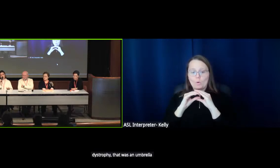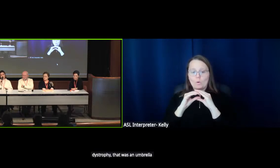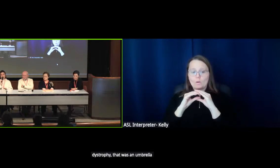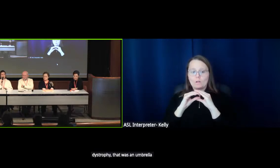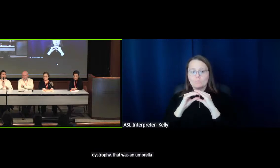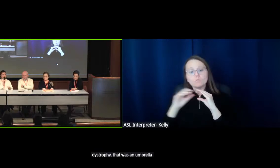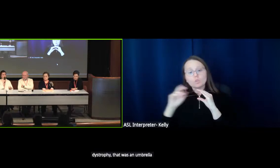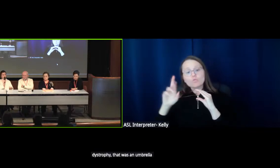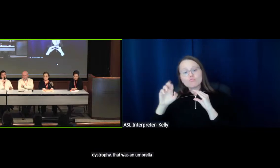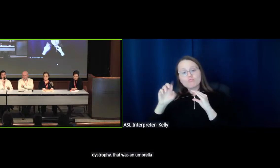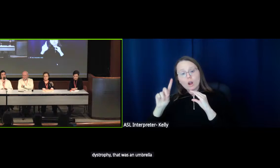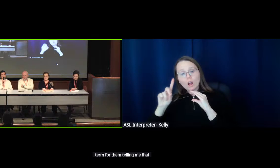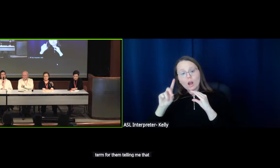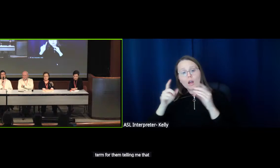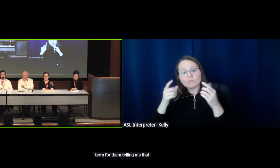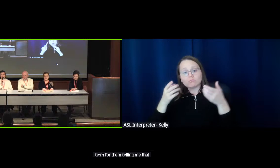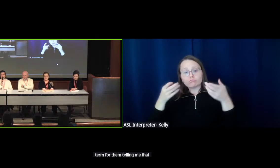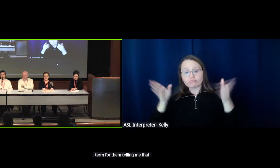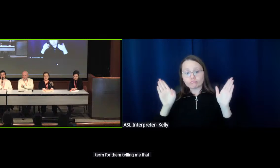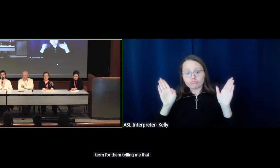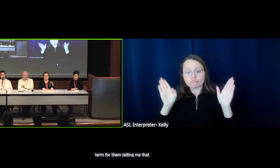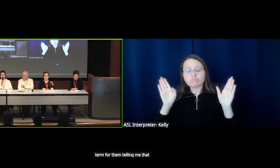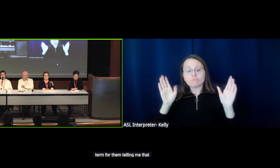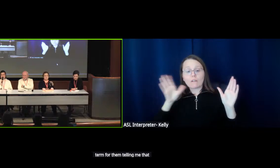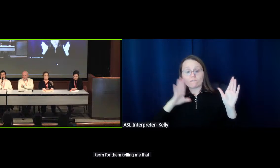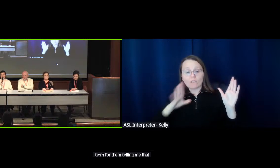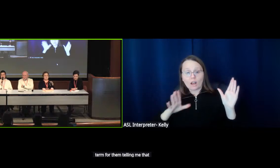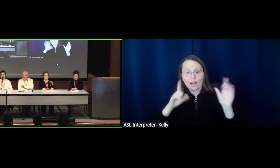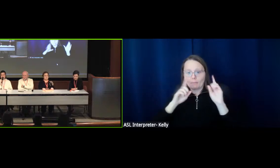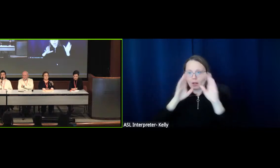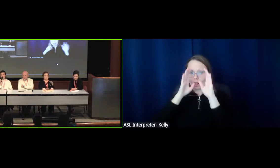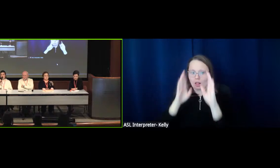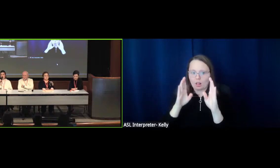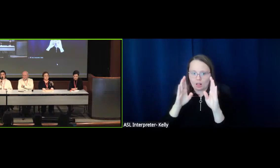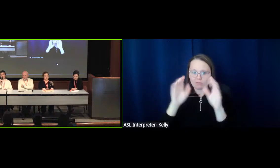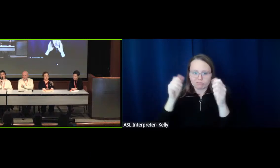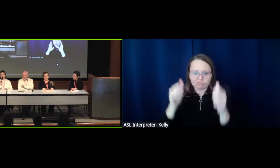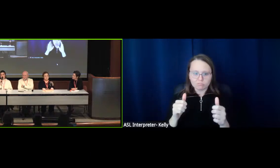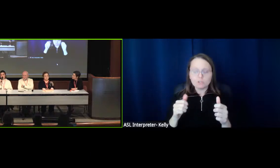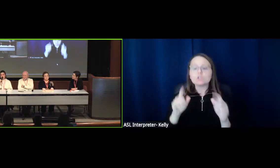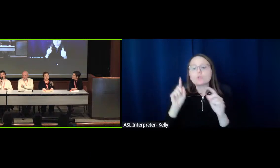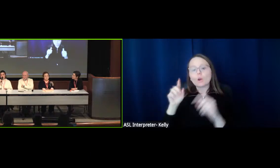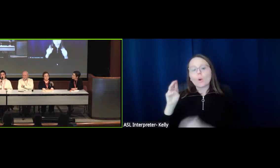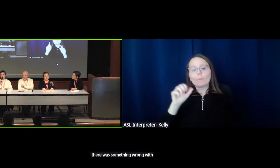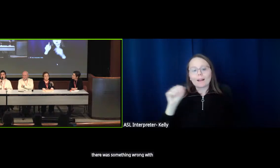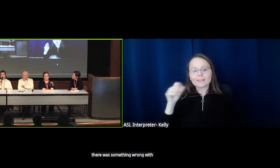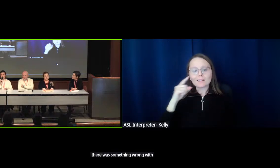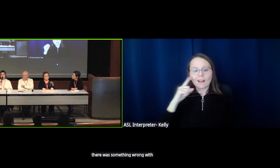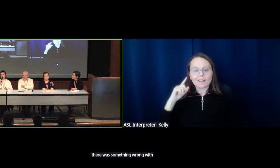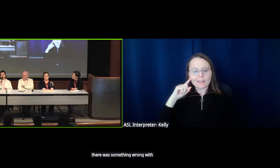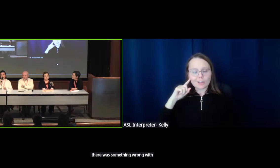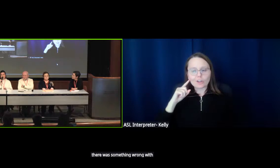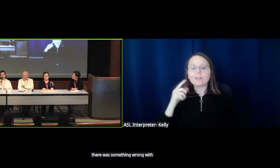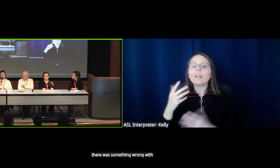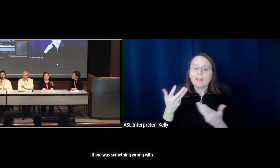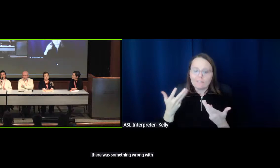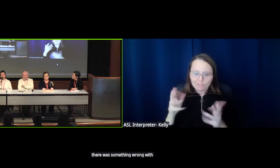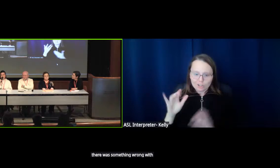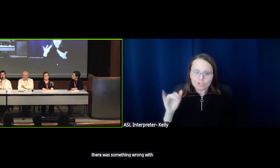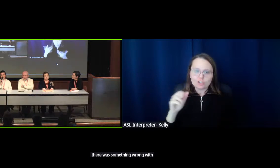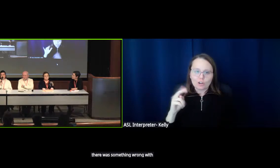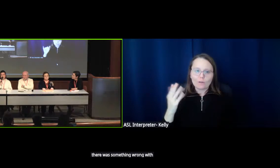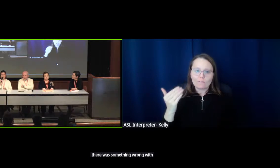good shape, which is my peripheral vision. So I ended up going to Mass Eye and Ear and was officially diagnosed about a month or so later on January 15th